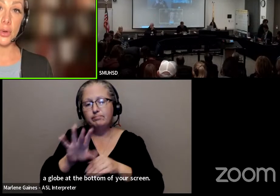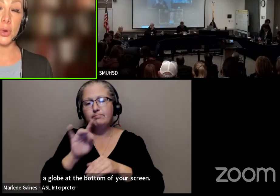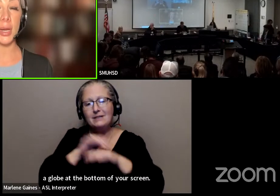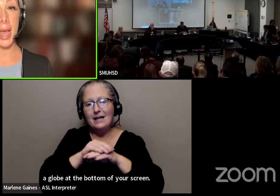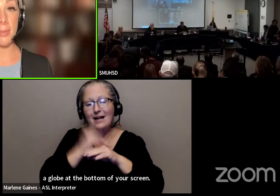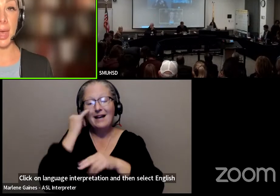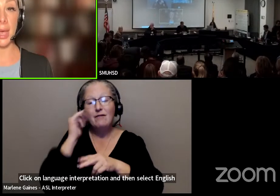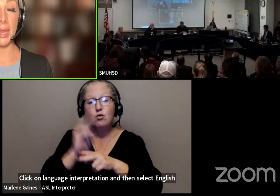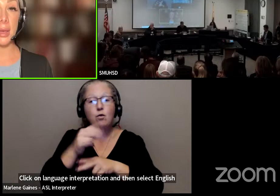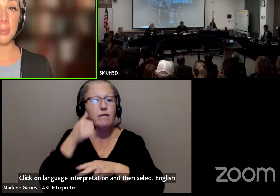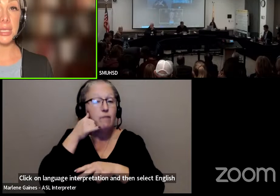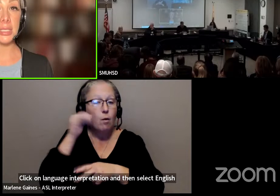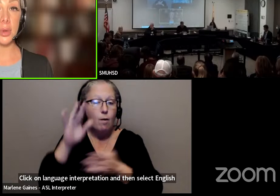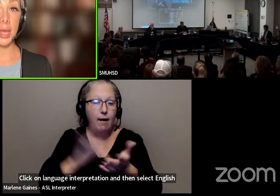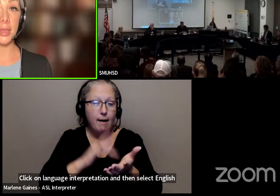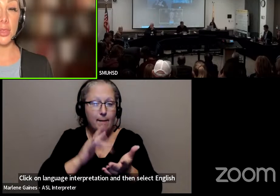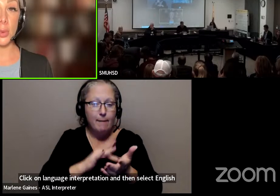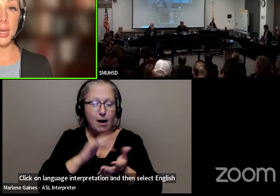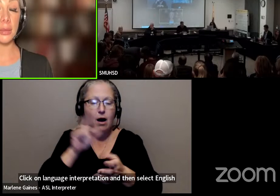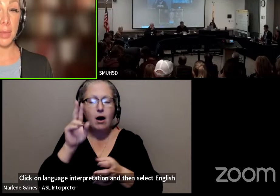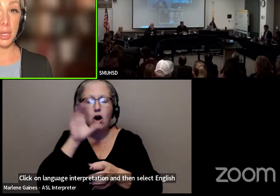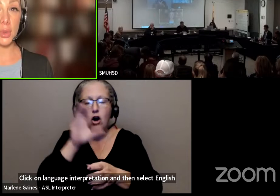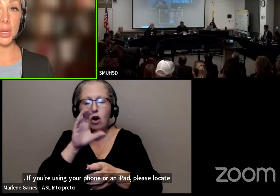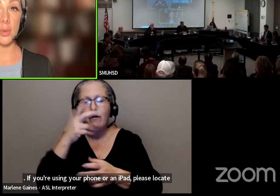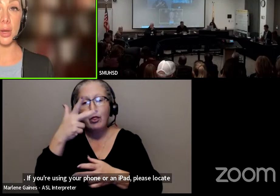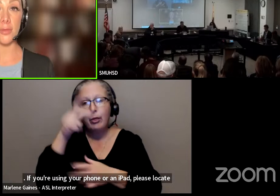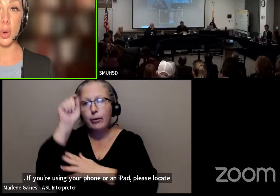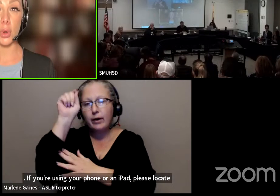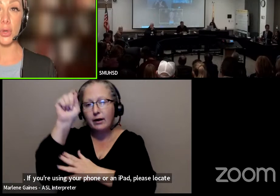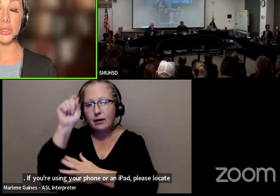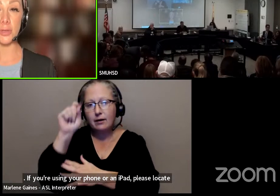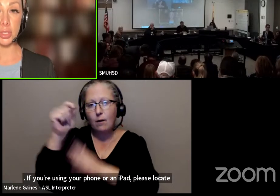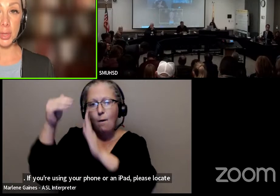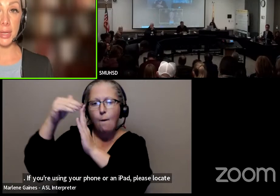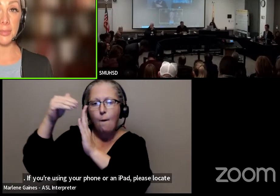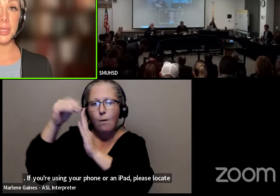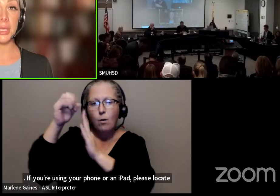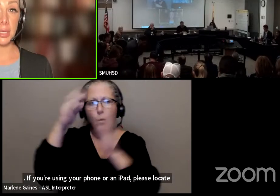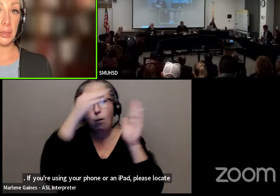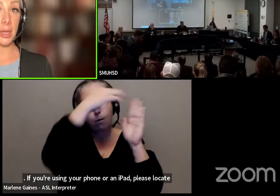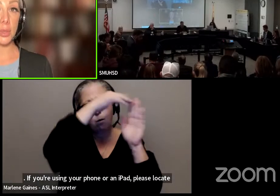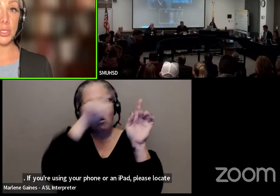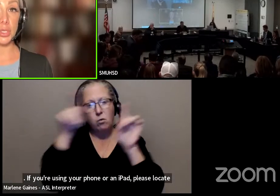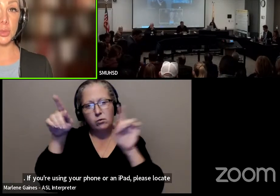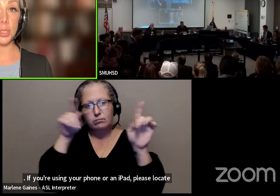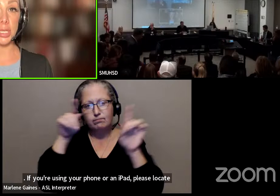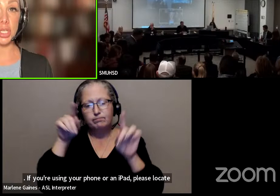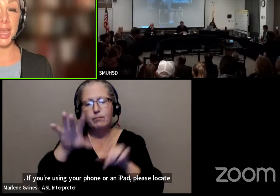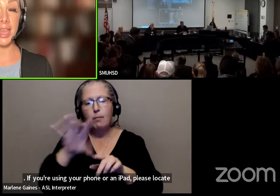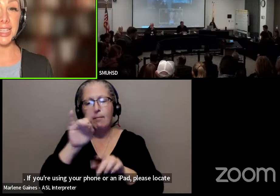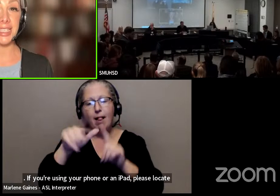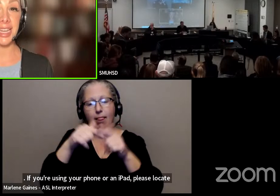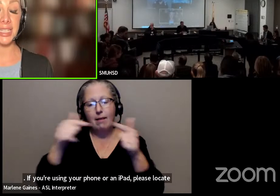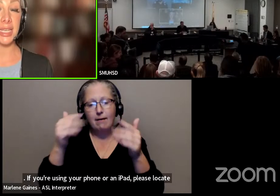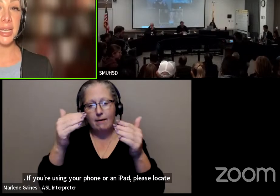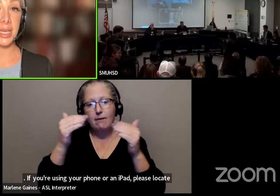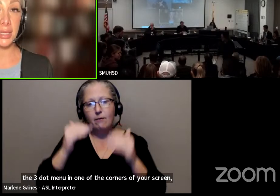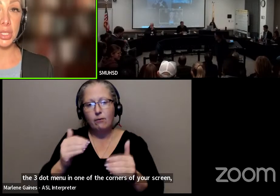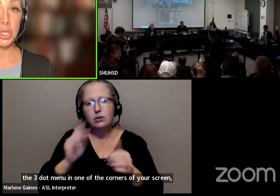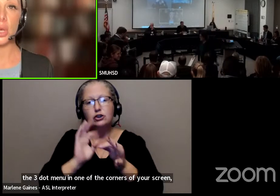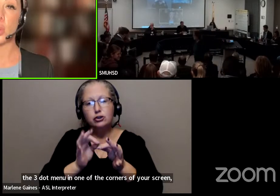using your phone or an iPad, please locate the three-dot menu in one of the corners of your screen, click on Language Interpretation, and then